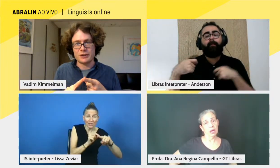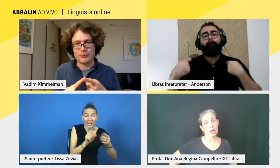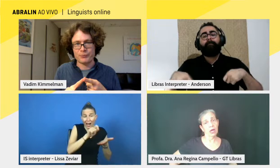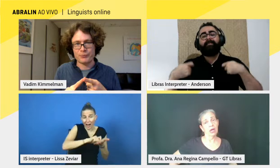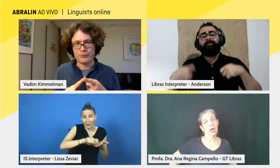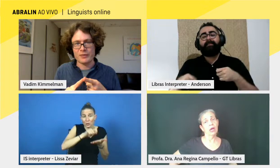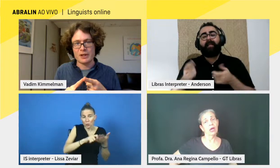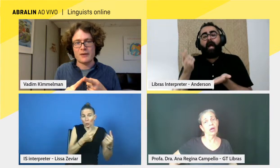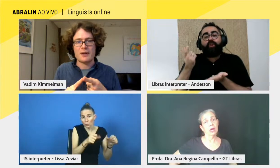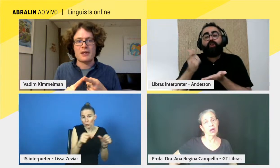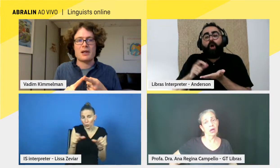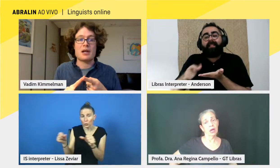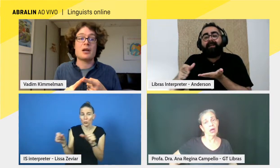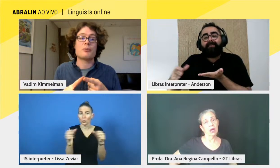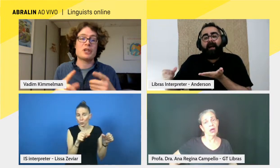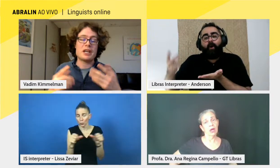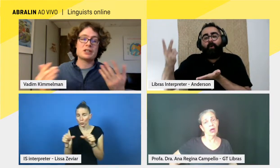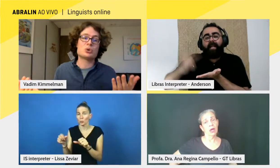the data.